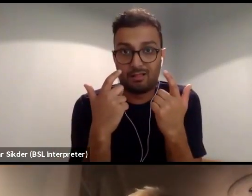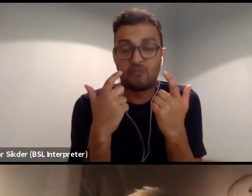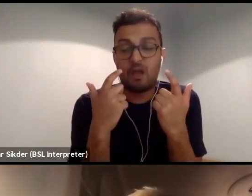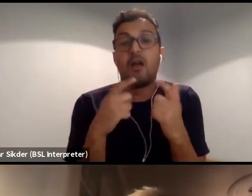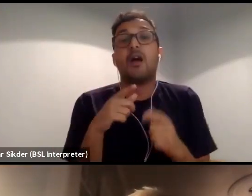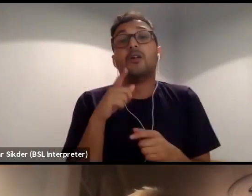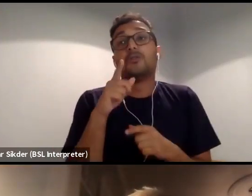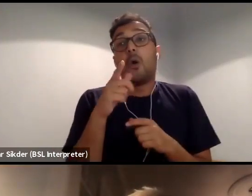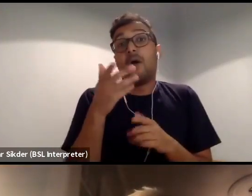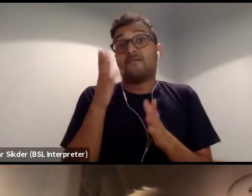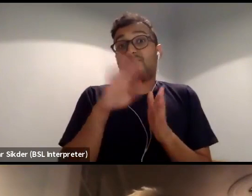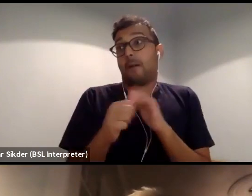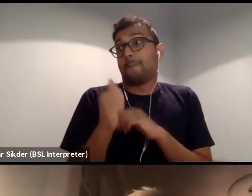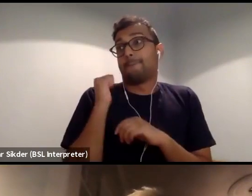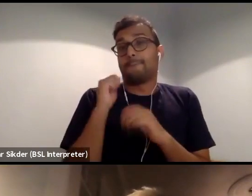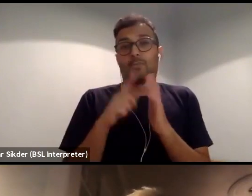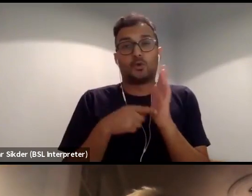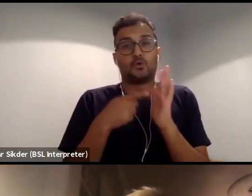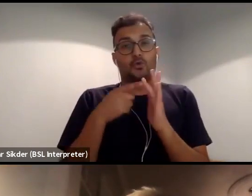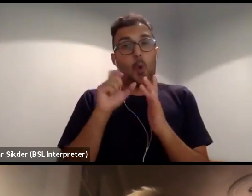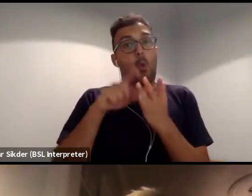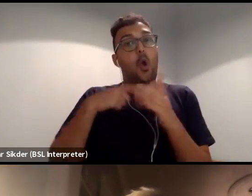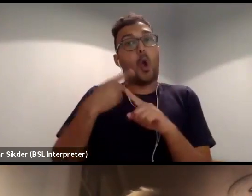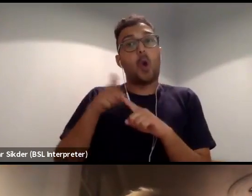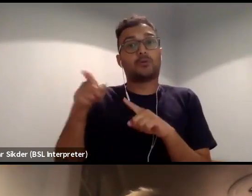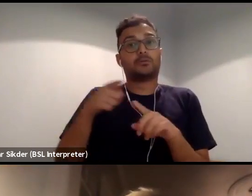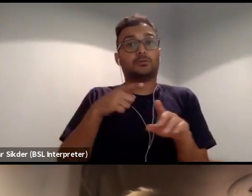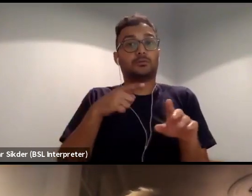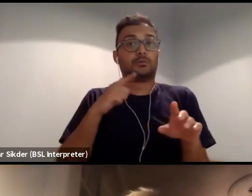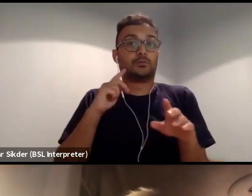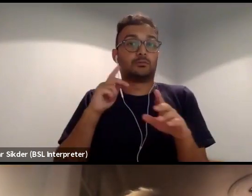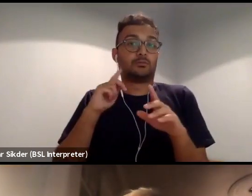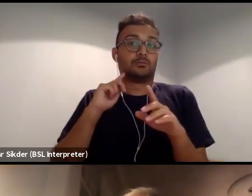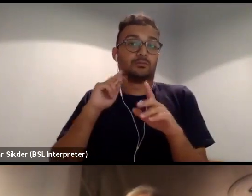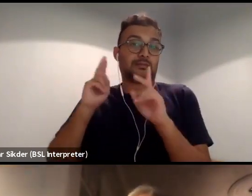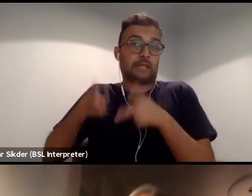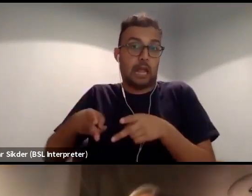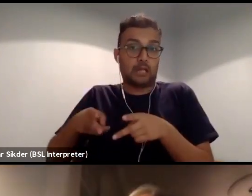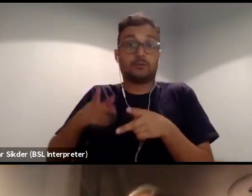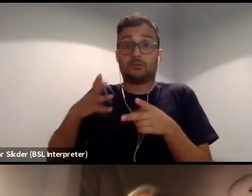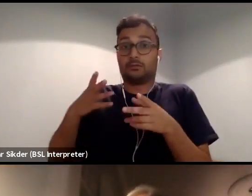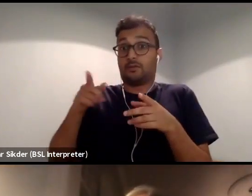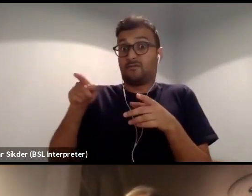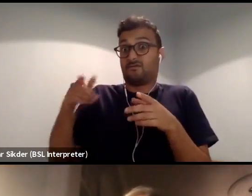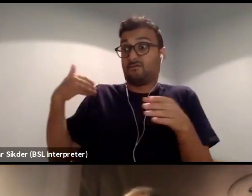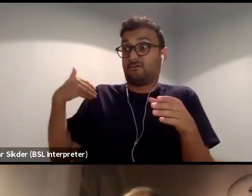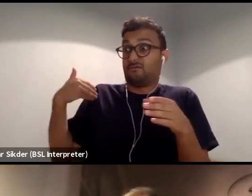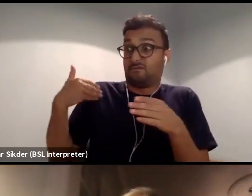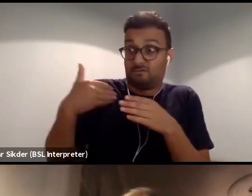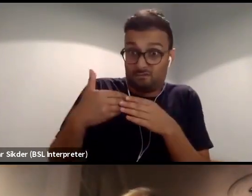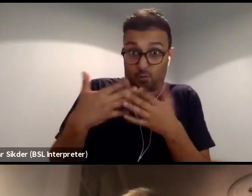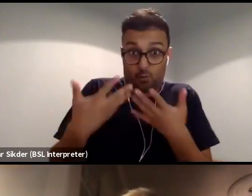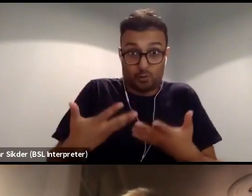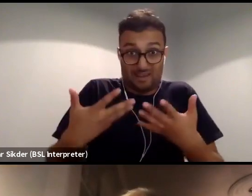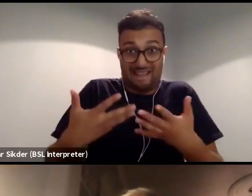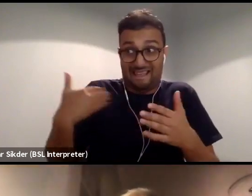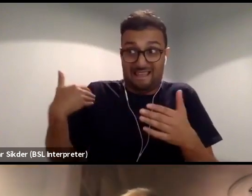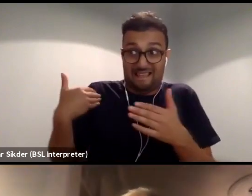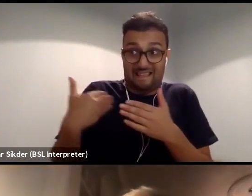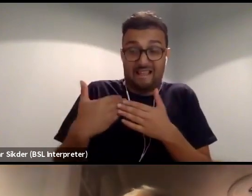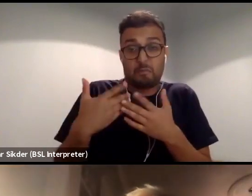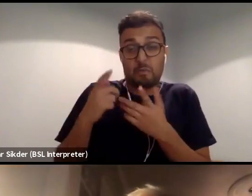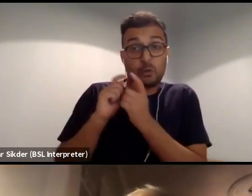Joe Cox? I think we're all much smarter. We're all much more aware. We're all, you know, far more considerate